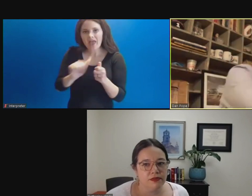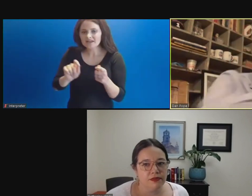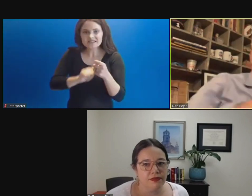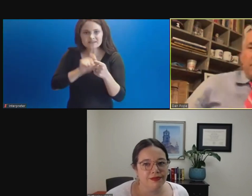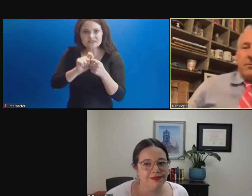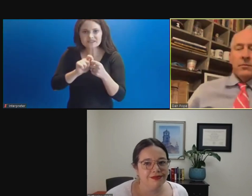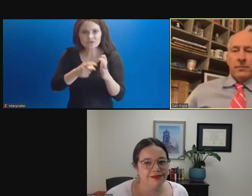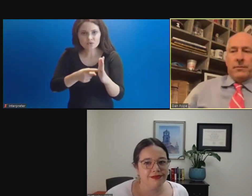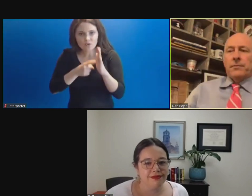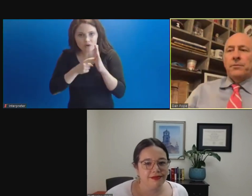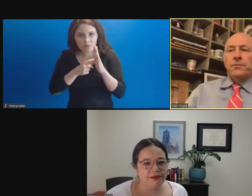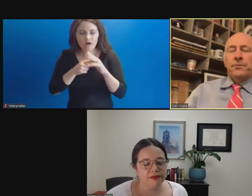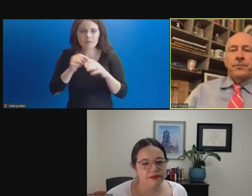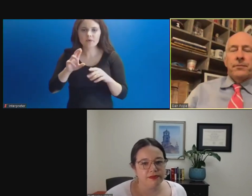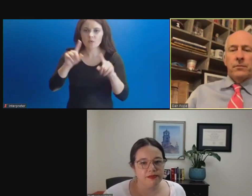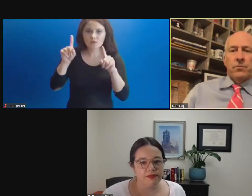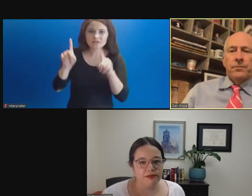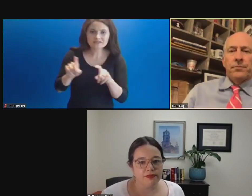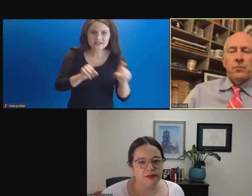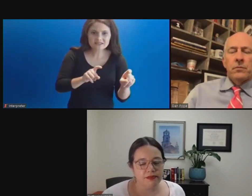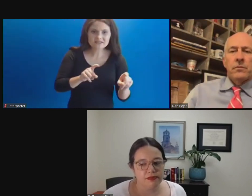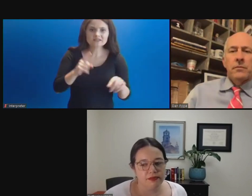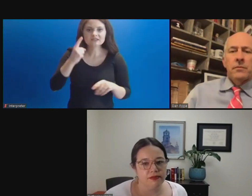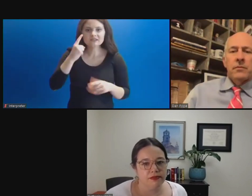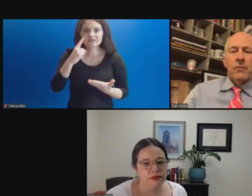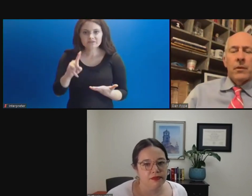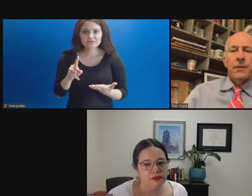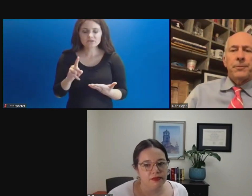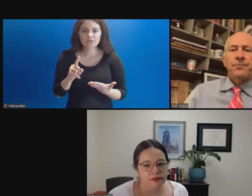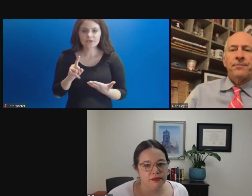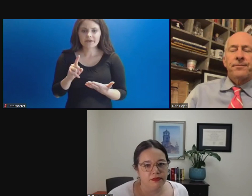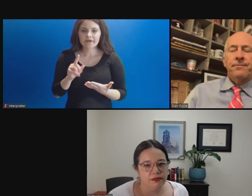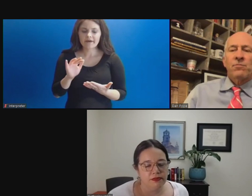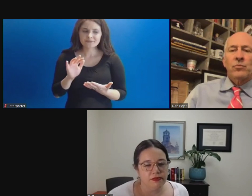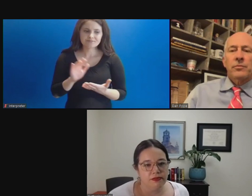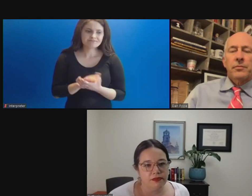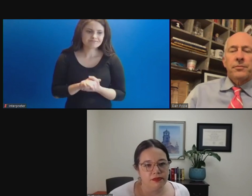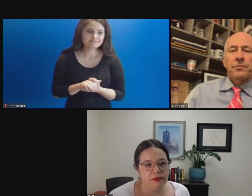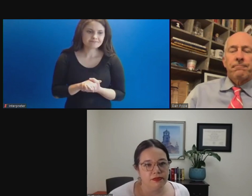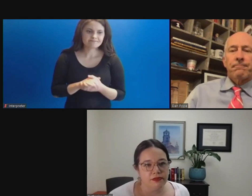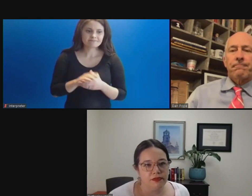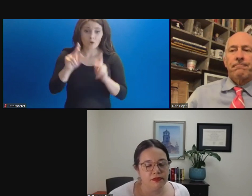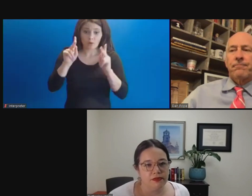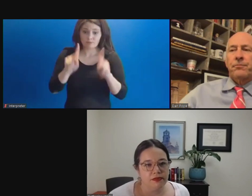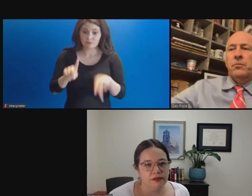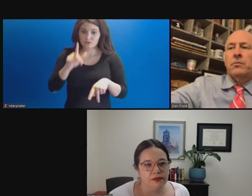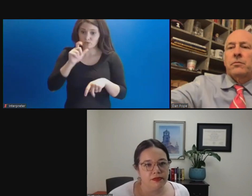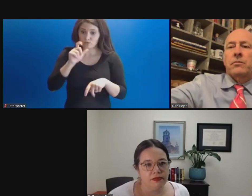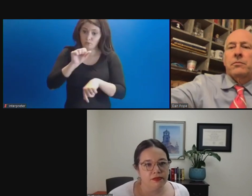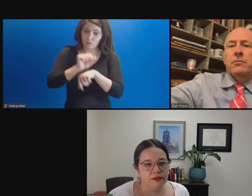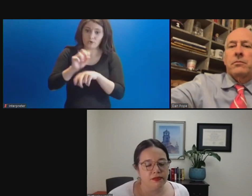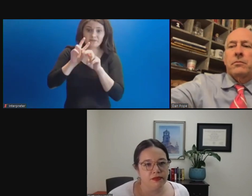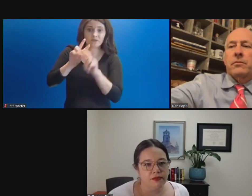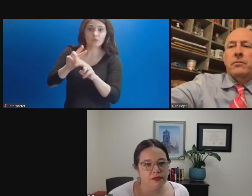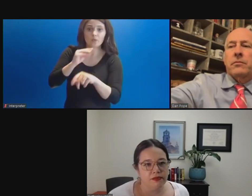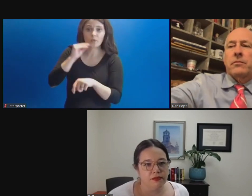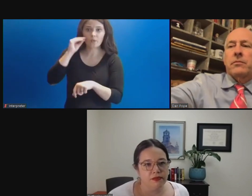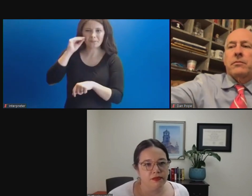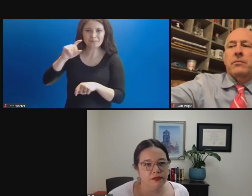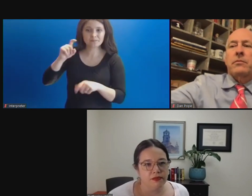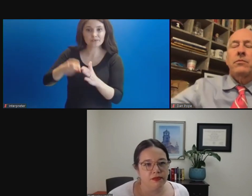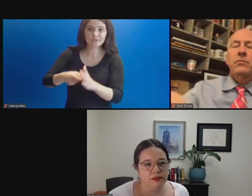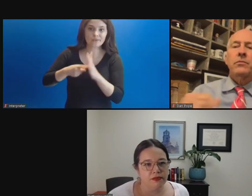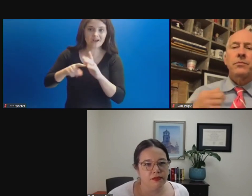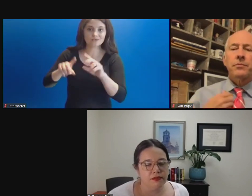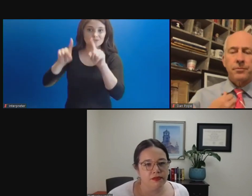the testing for an individual who works at a funeral home before